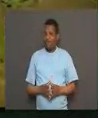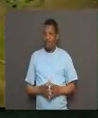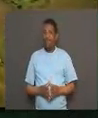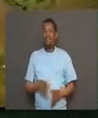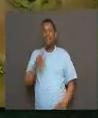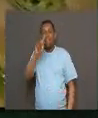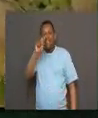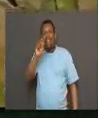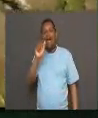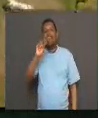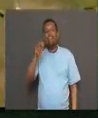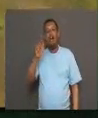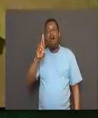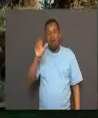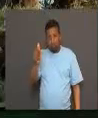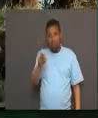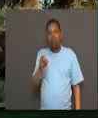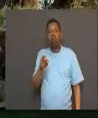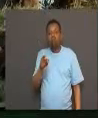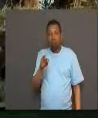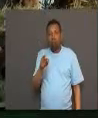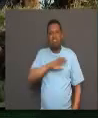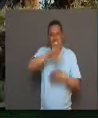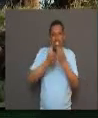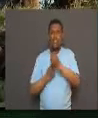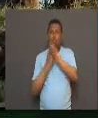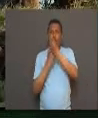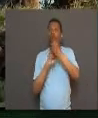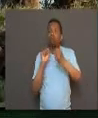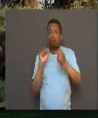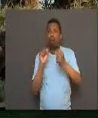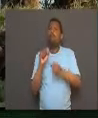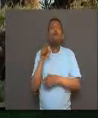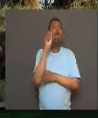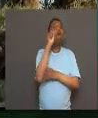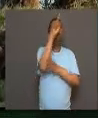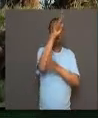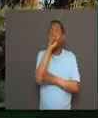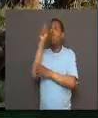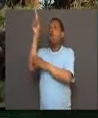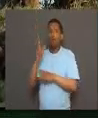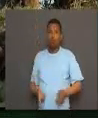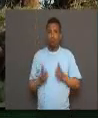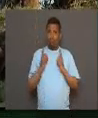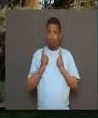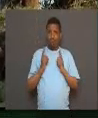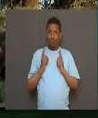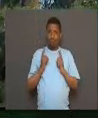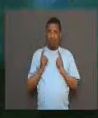Tundra generally supports nomadic people in low